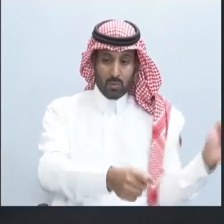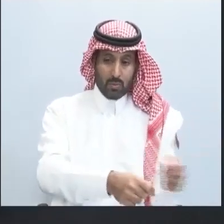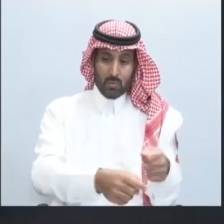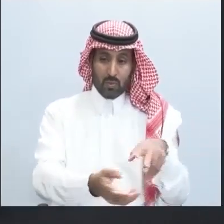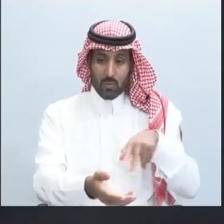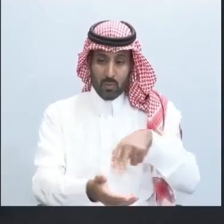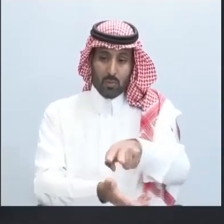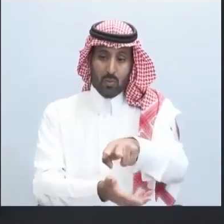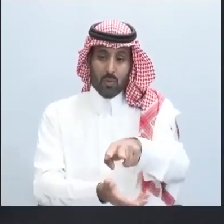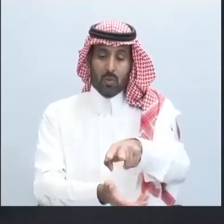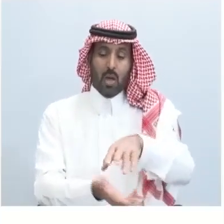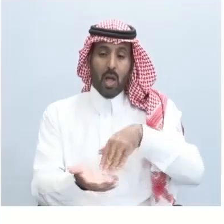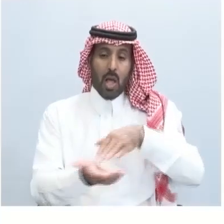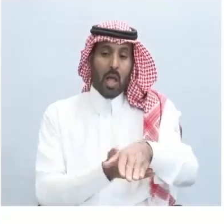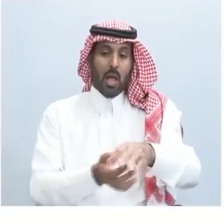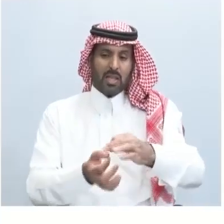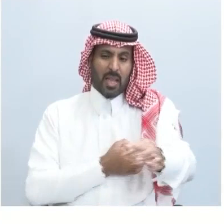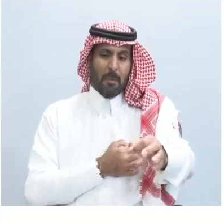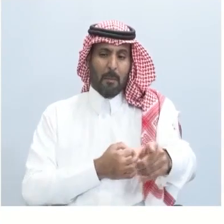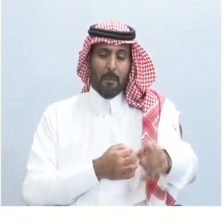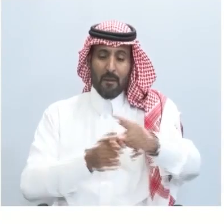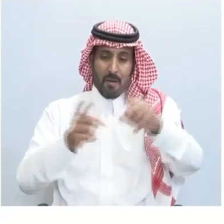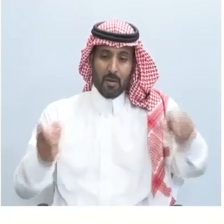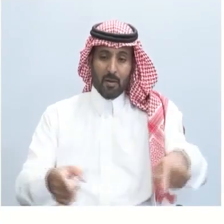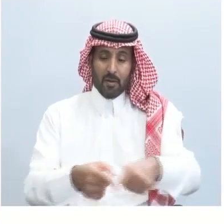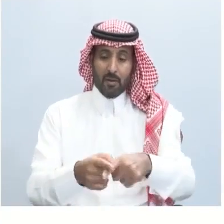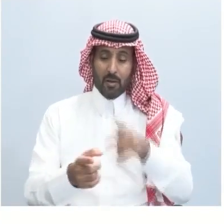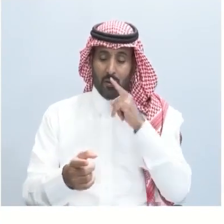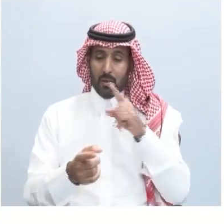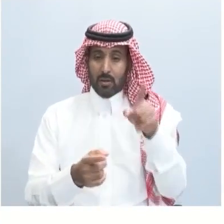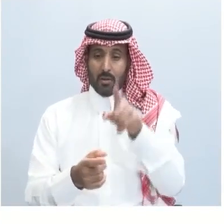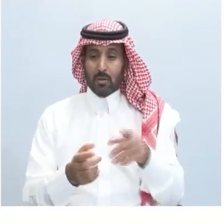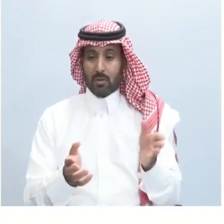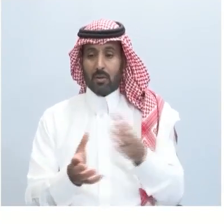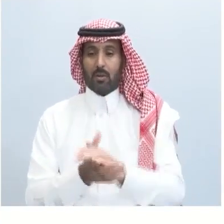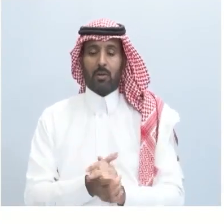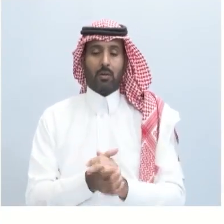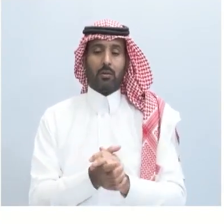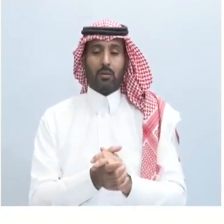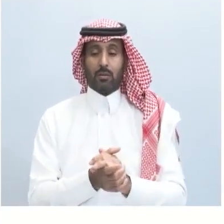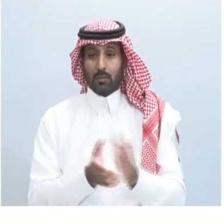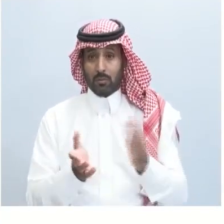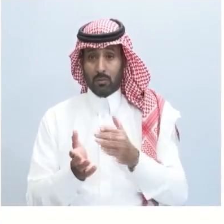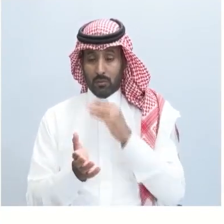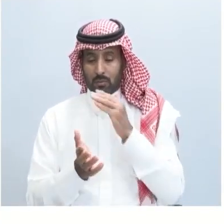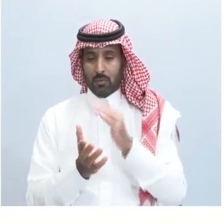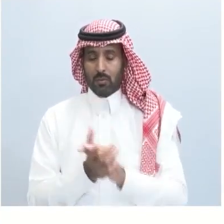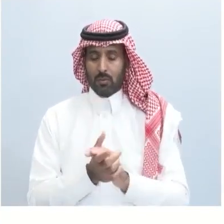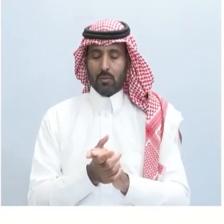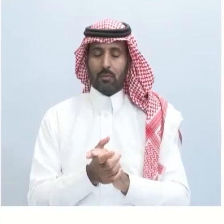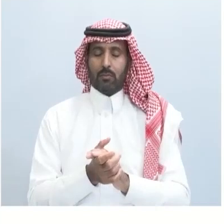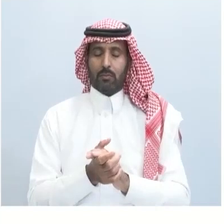move. And how long are penalties? So these are the questions. I'll be playing the article now. So